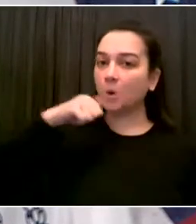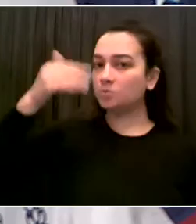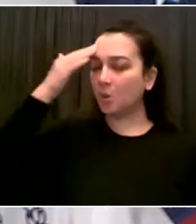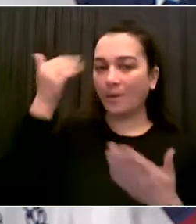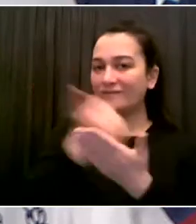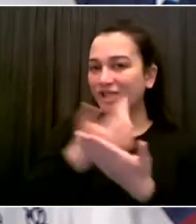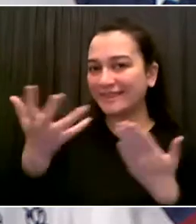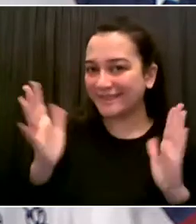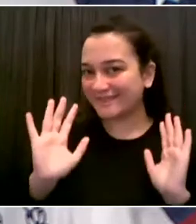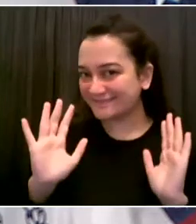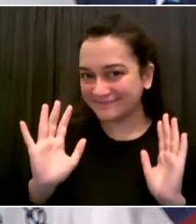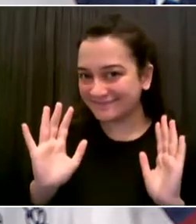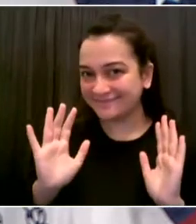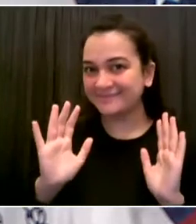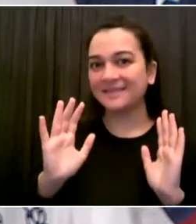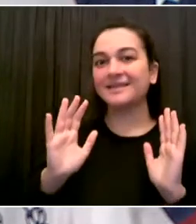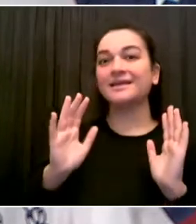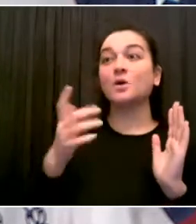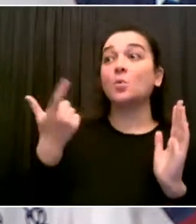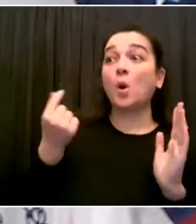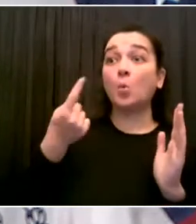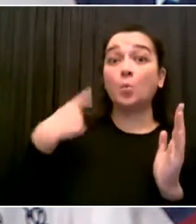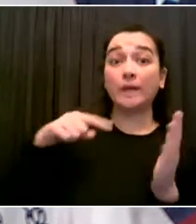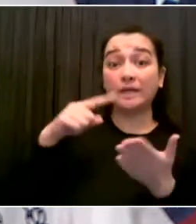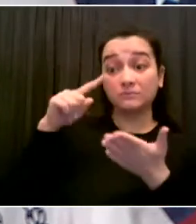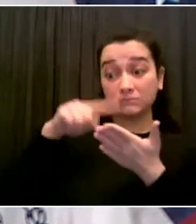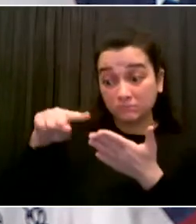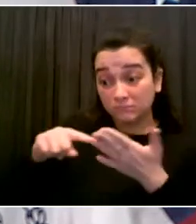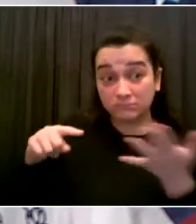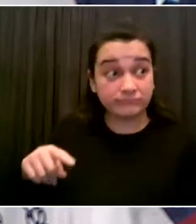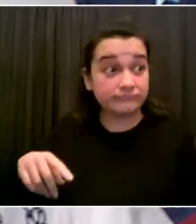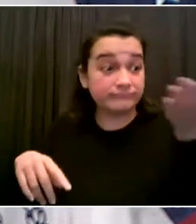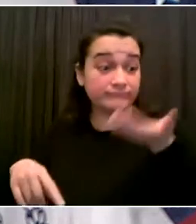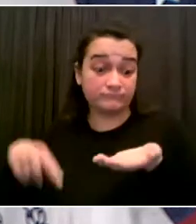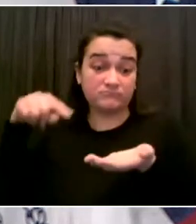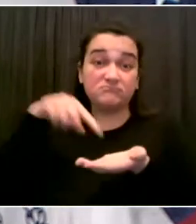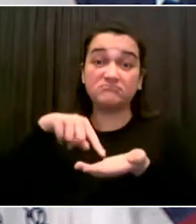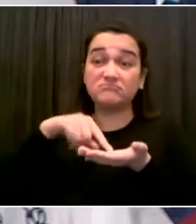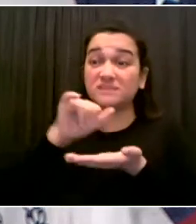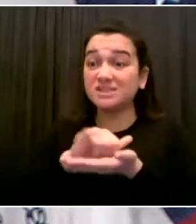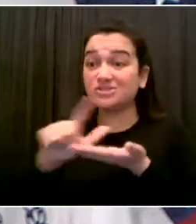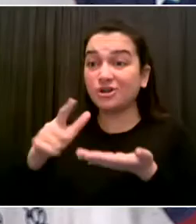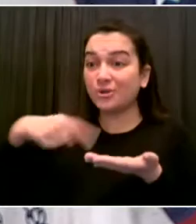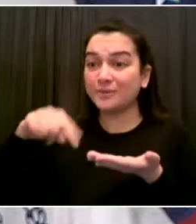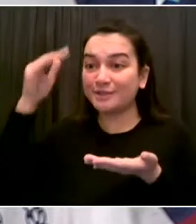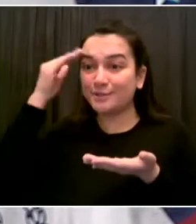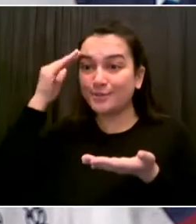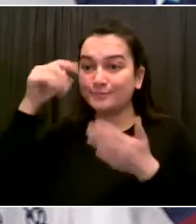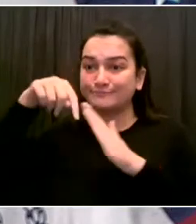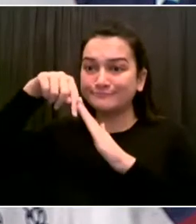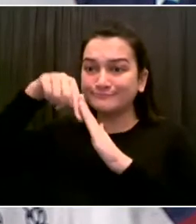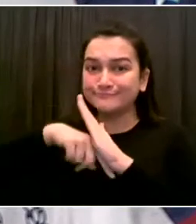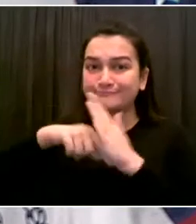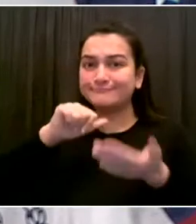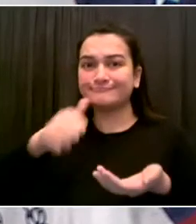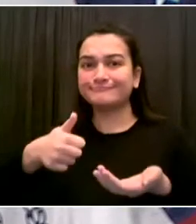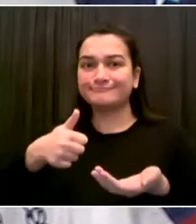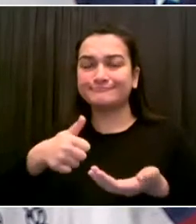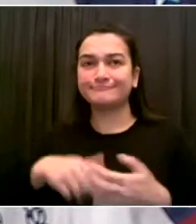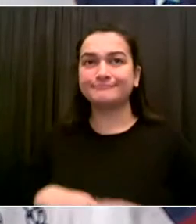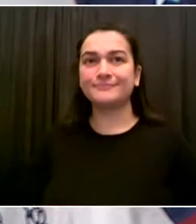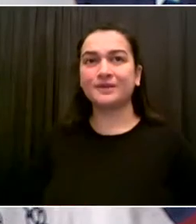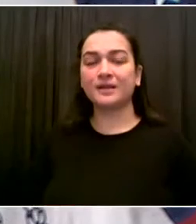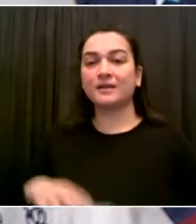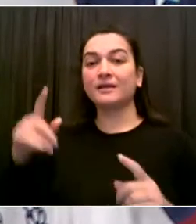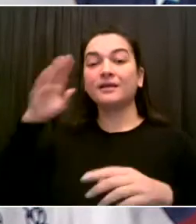you can't say in the midst of a crisis, oh, well, we're not 100% sure about everything, so we're going to say nothing. You have to do your best to tell people